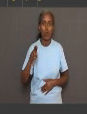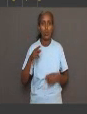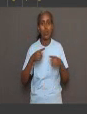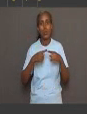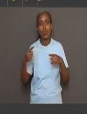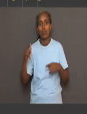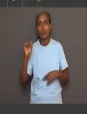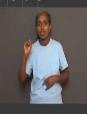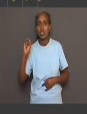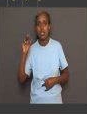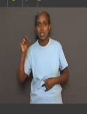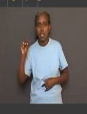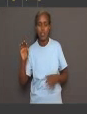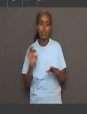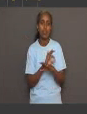arcsine function.